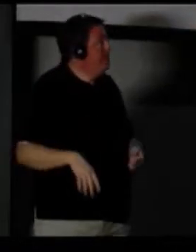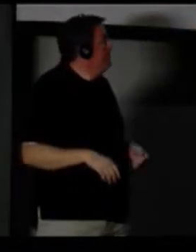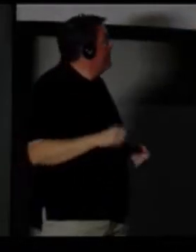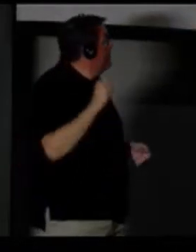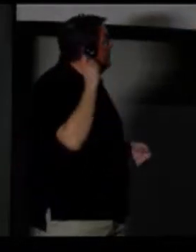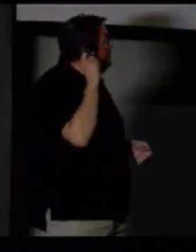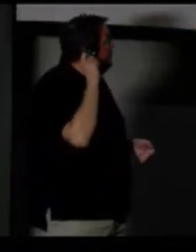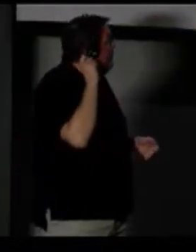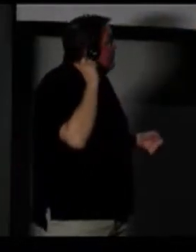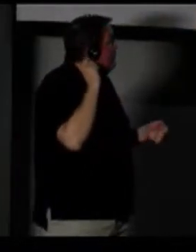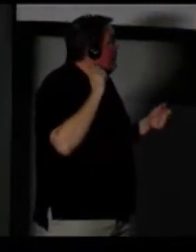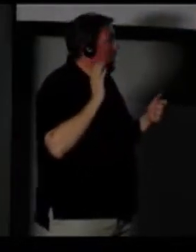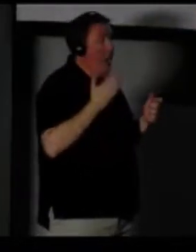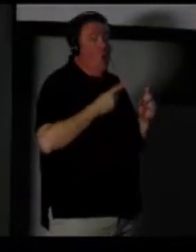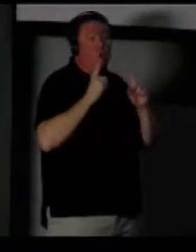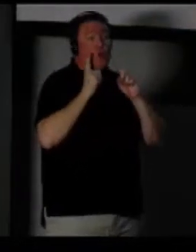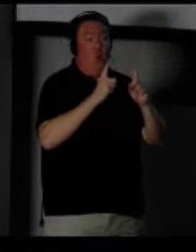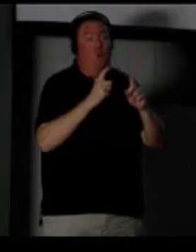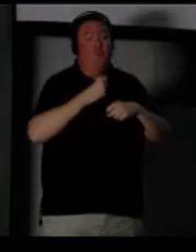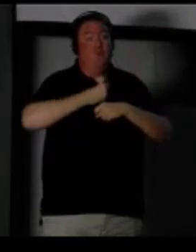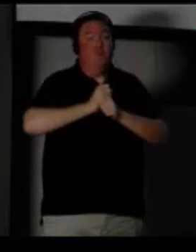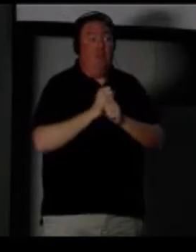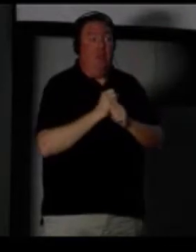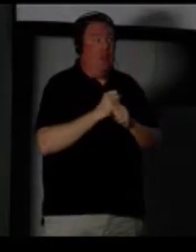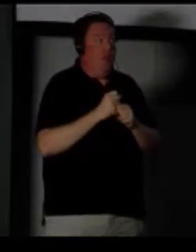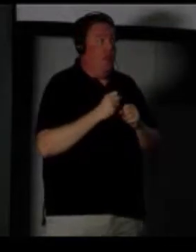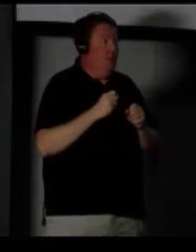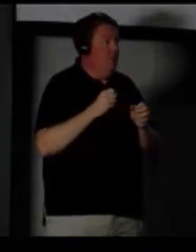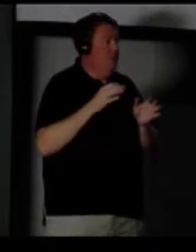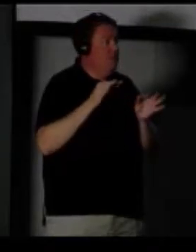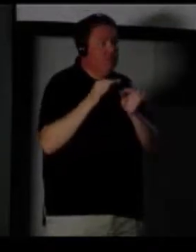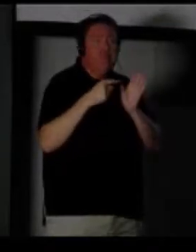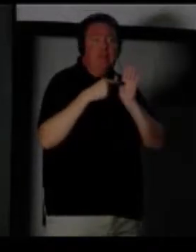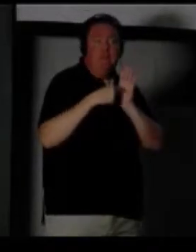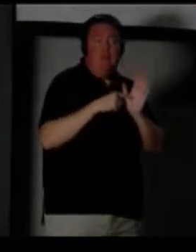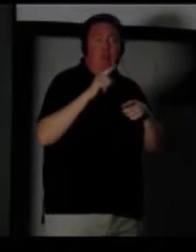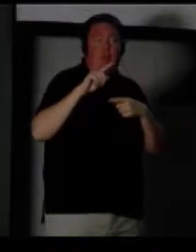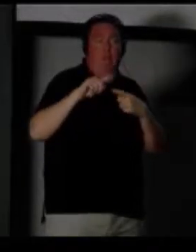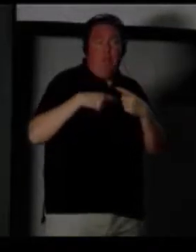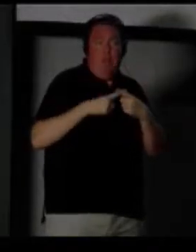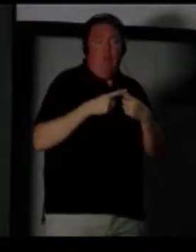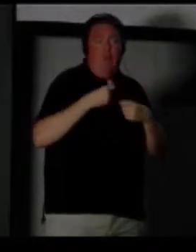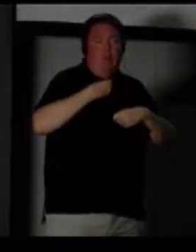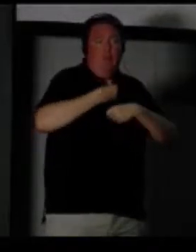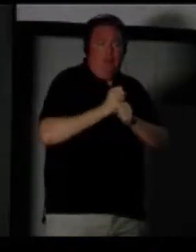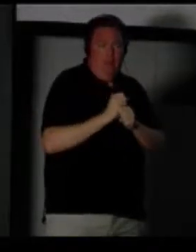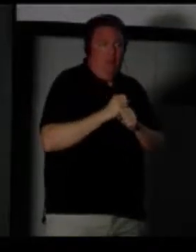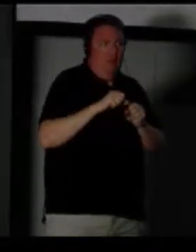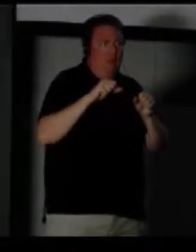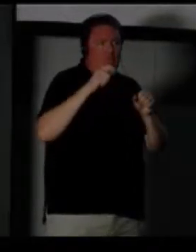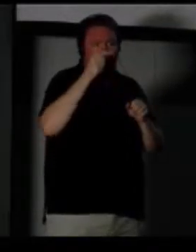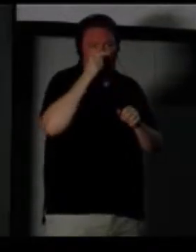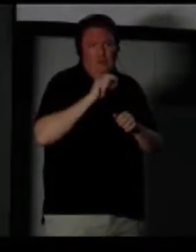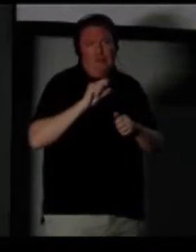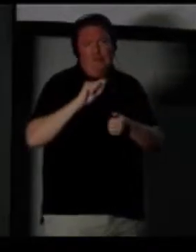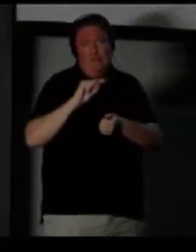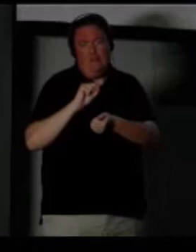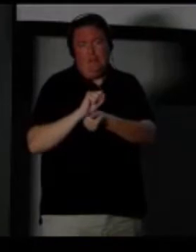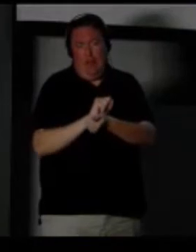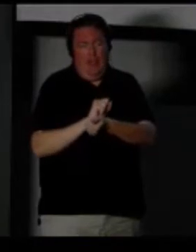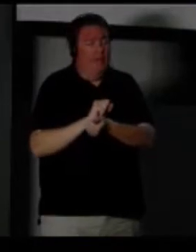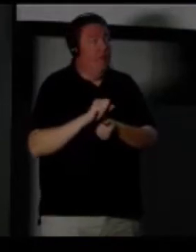the making of the Greek slave. And I should just give a word of acknowledgement to the USPTO, which helped fund the